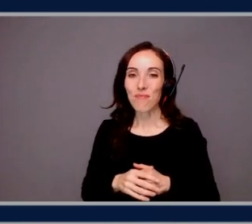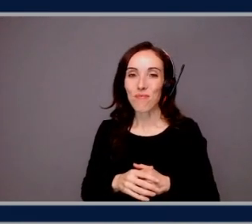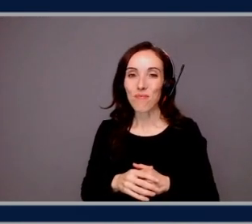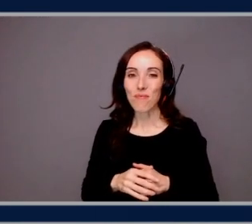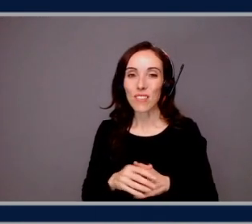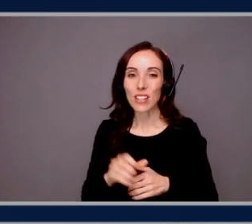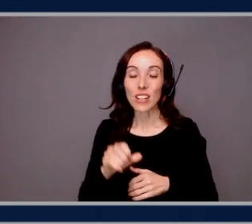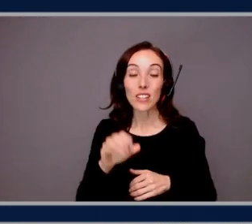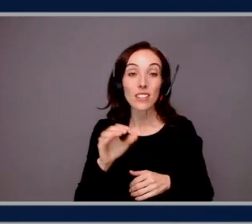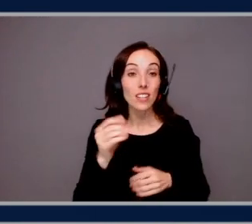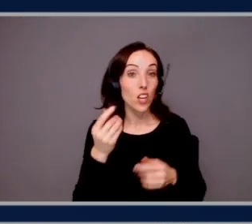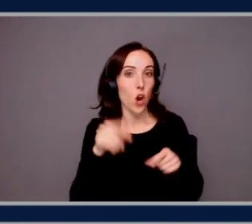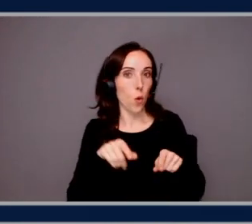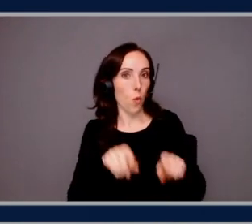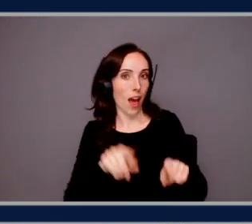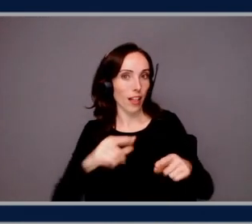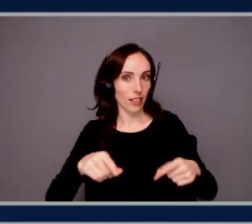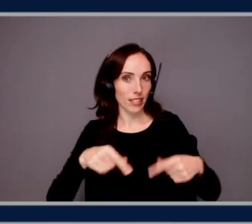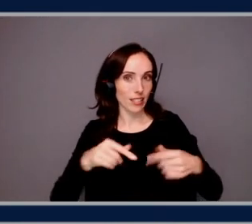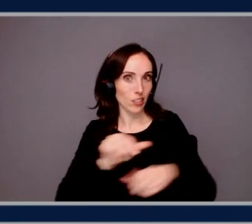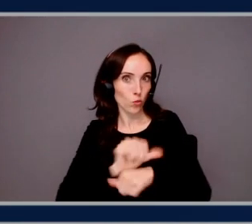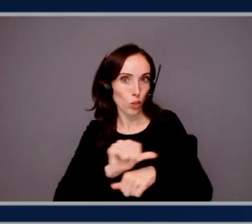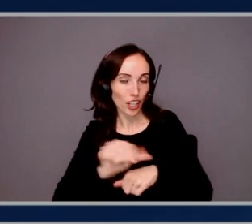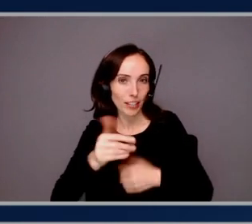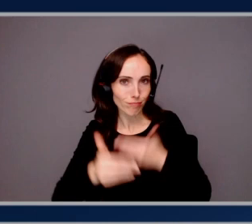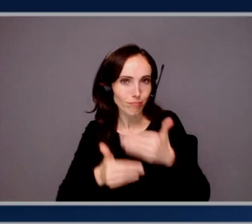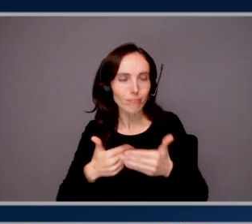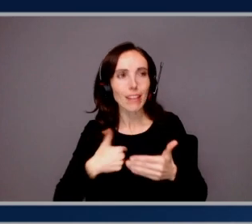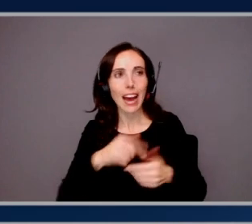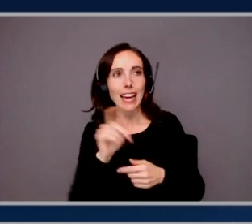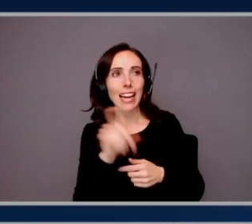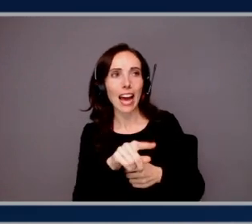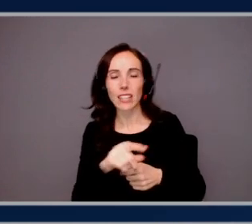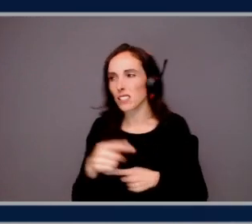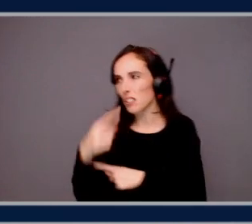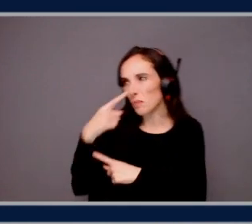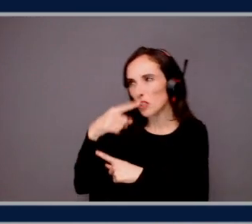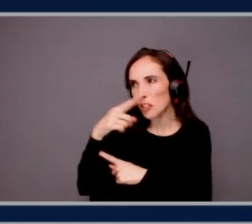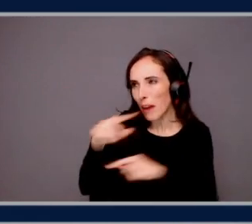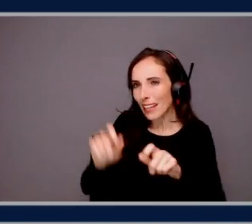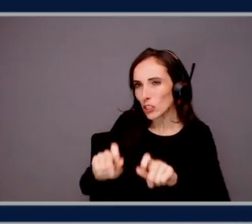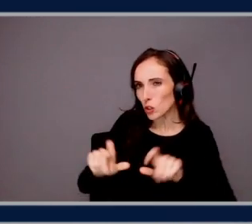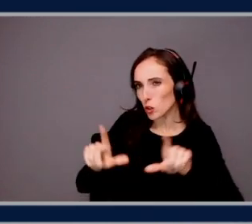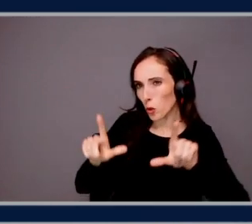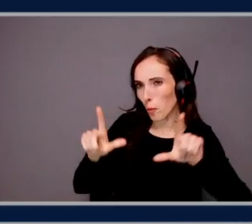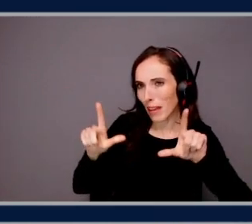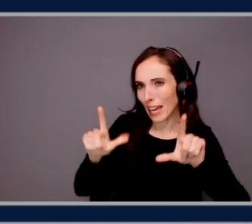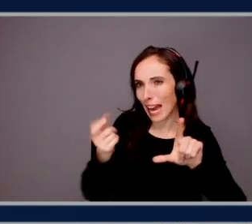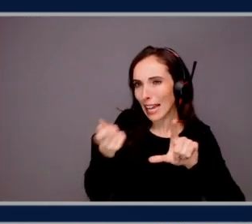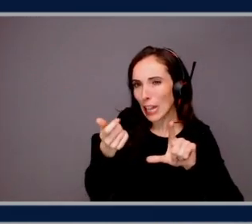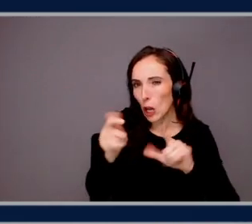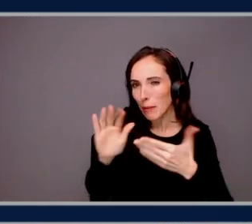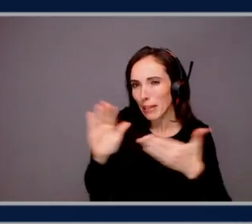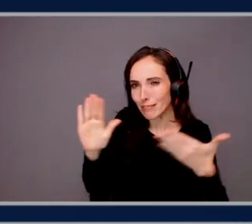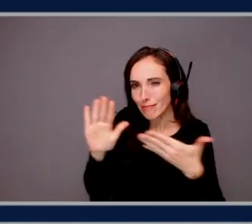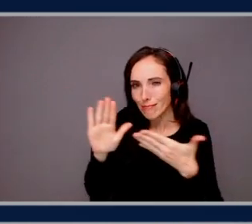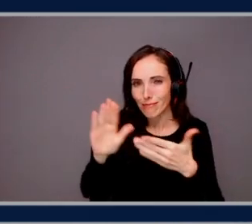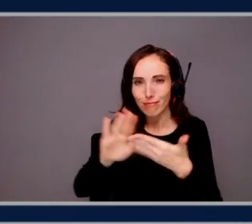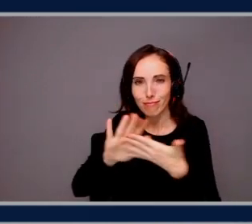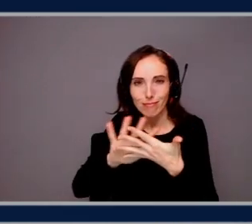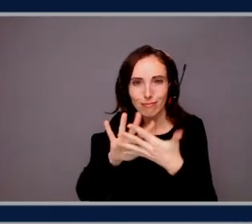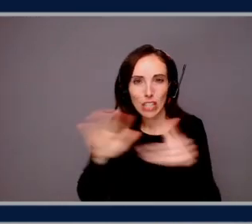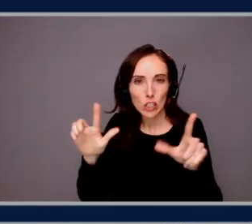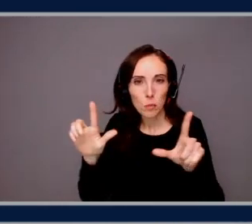and while this is working, I had asked you, you had mentioned... Can we zoom in just a little bit? It's a little bit smaller on this screen here for the folks at